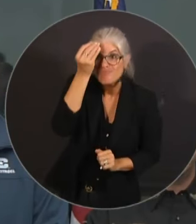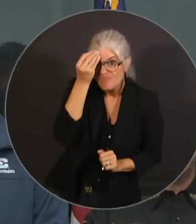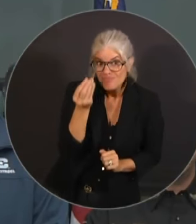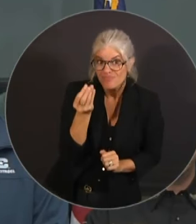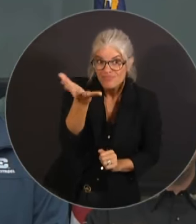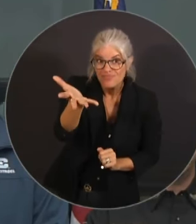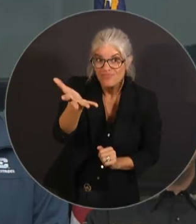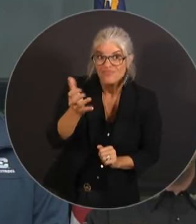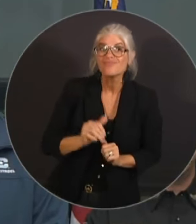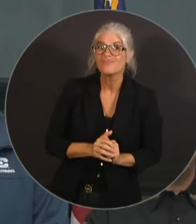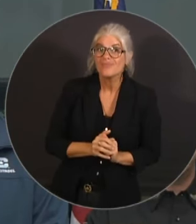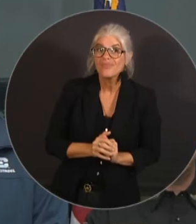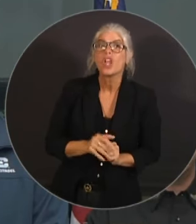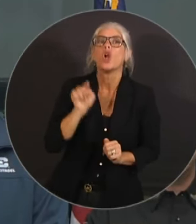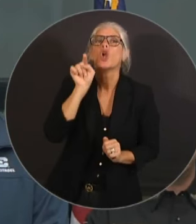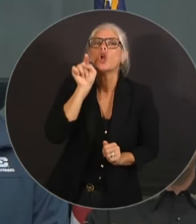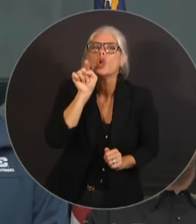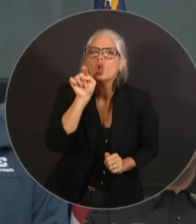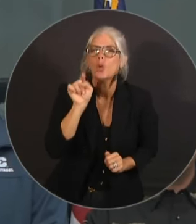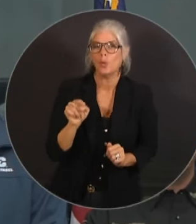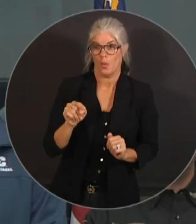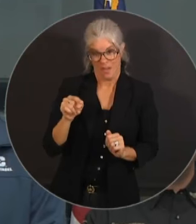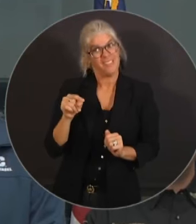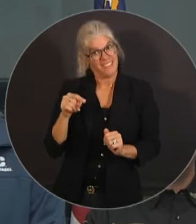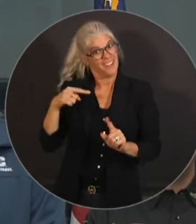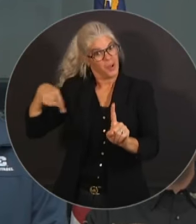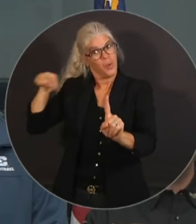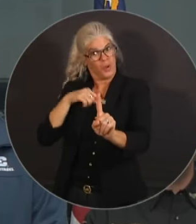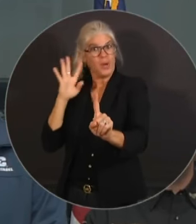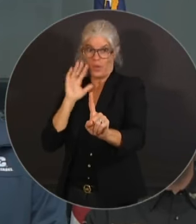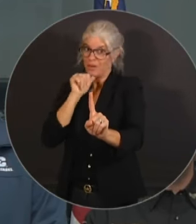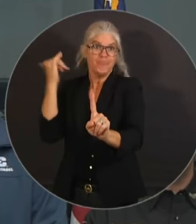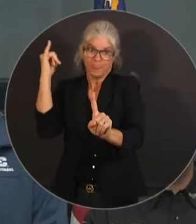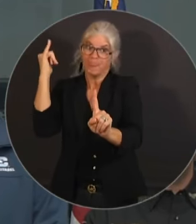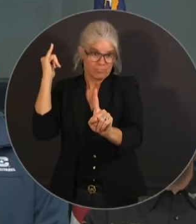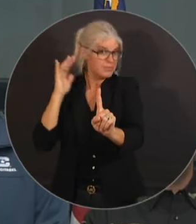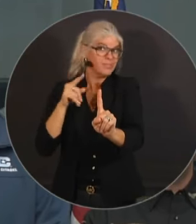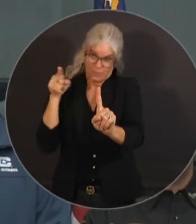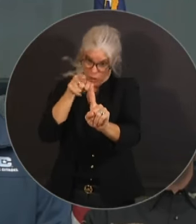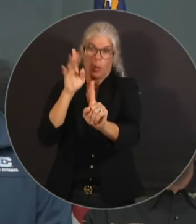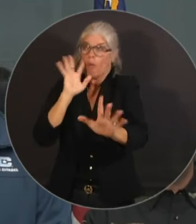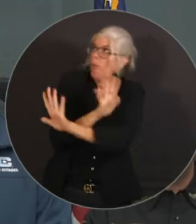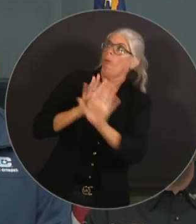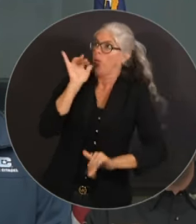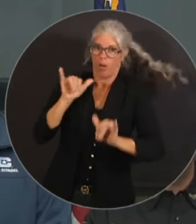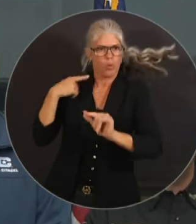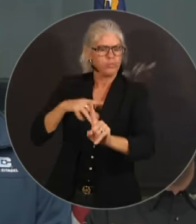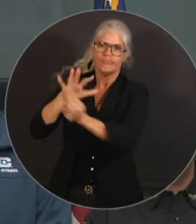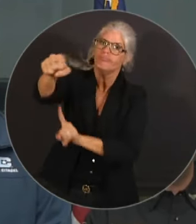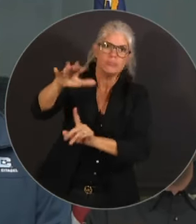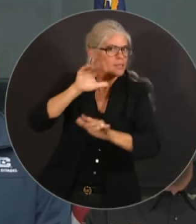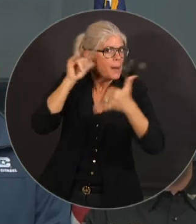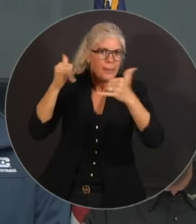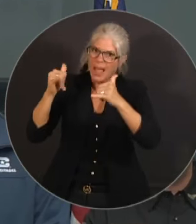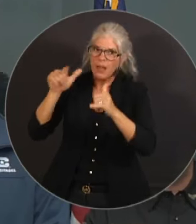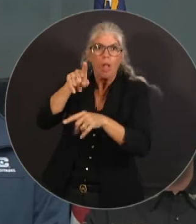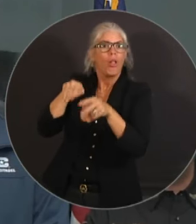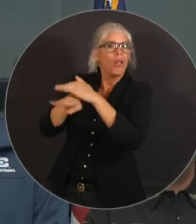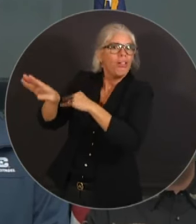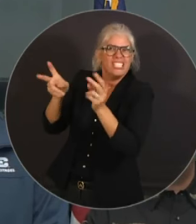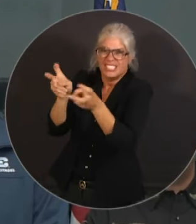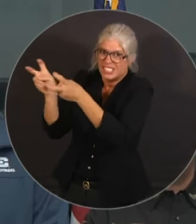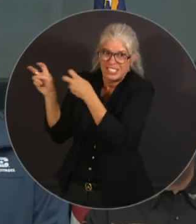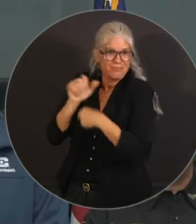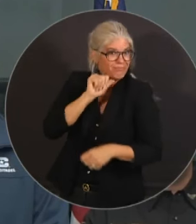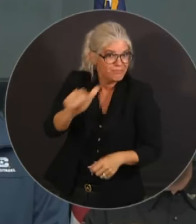storm passes, think that you're going to be able to commit crimes. You're going to get in really serious trouble, and